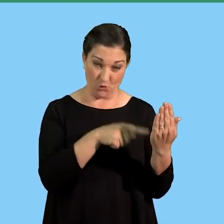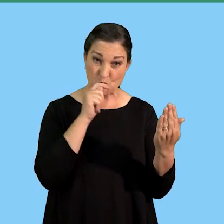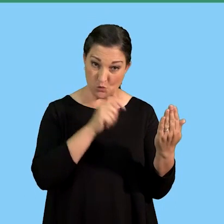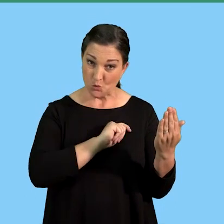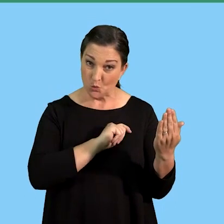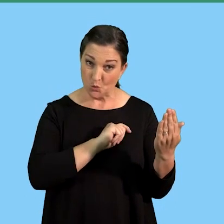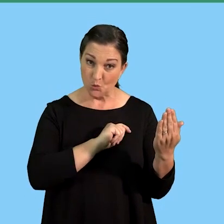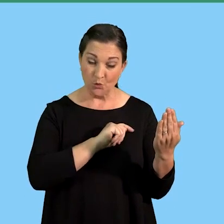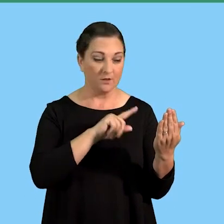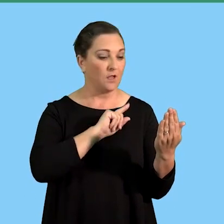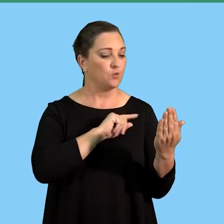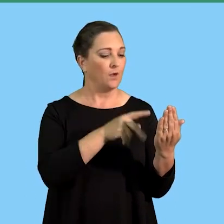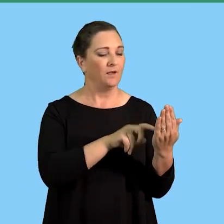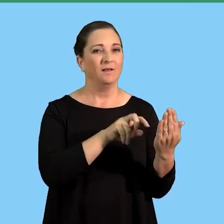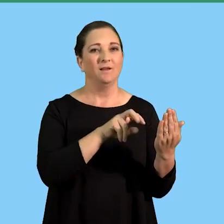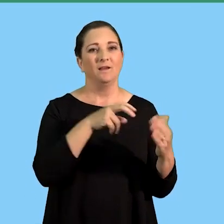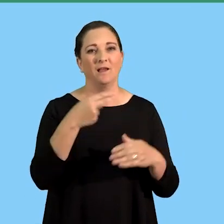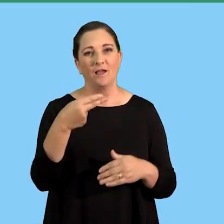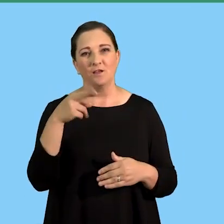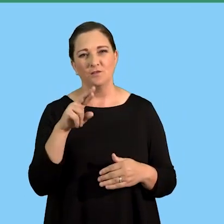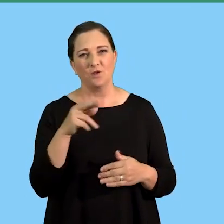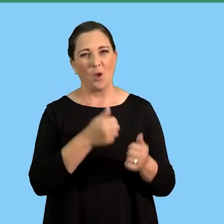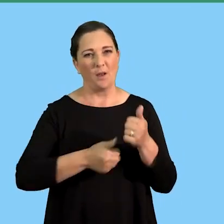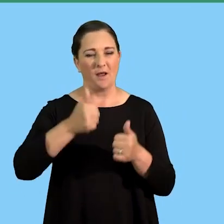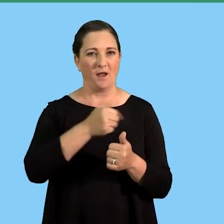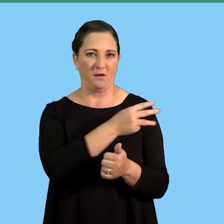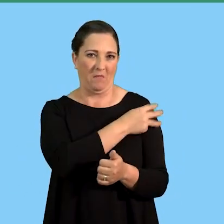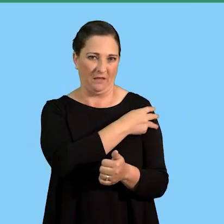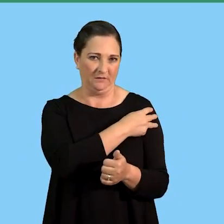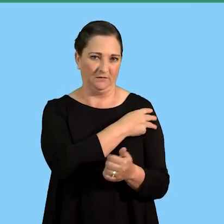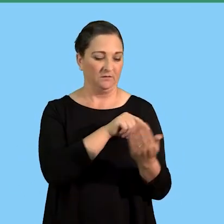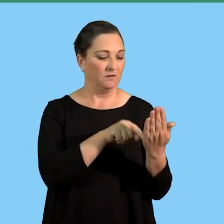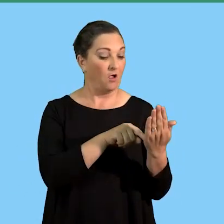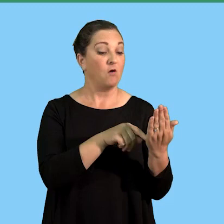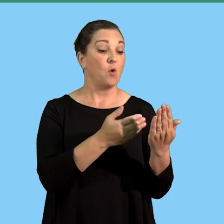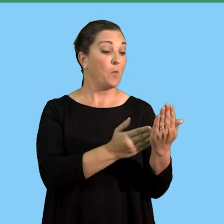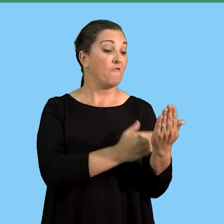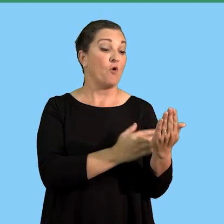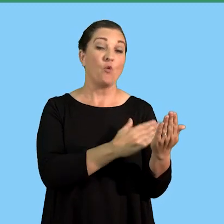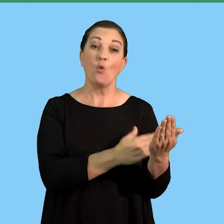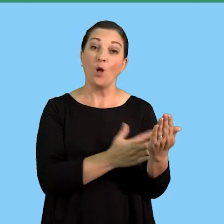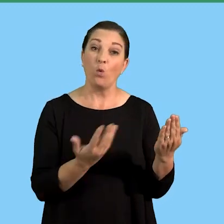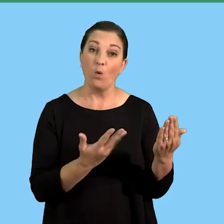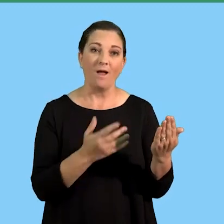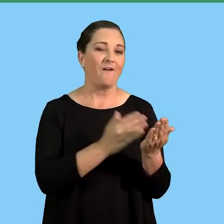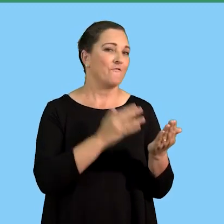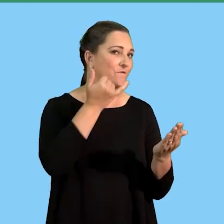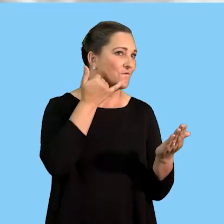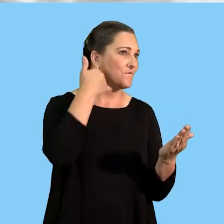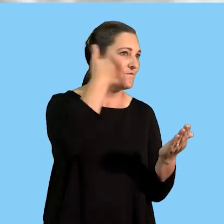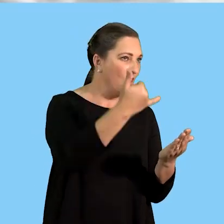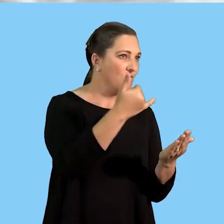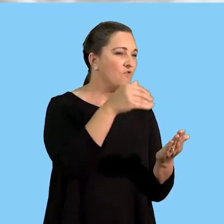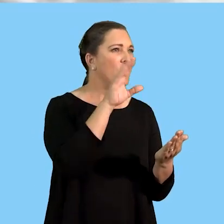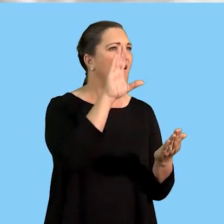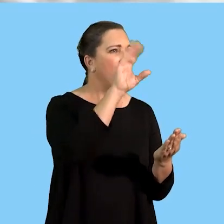of the CV. Now here, the human resource manager will simply call your previous employers to check